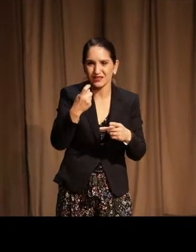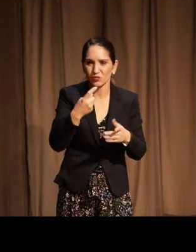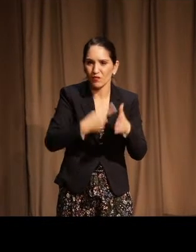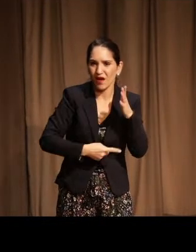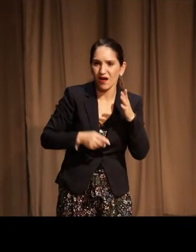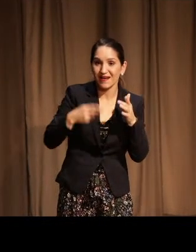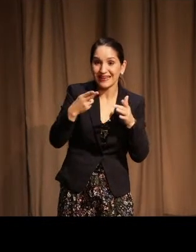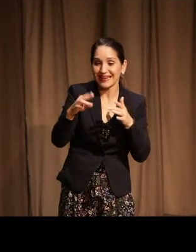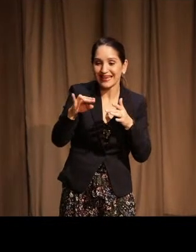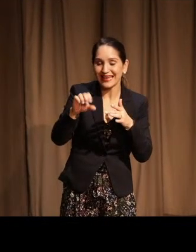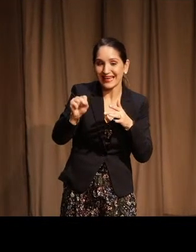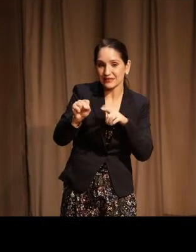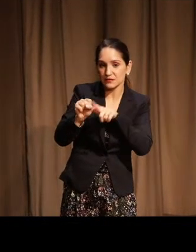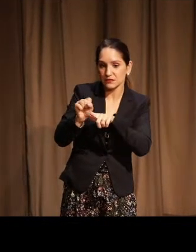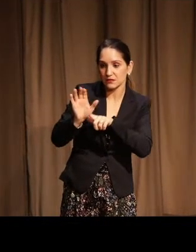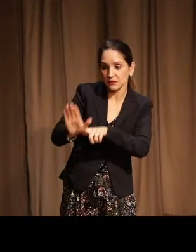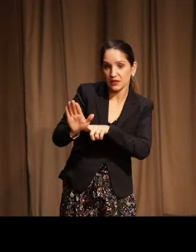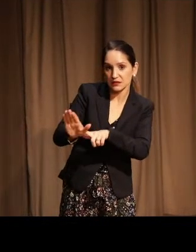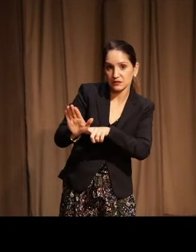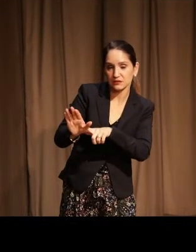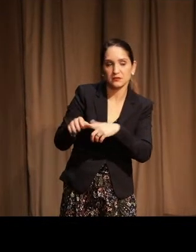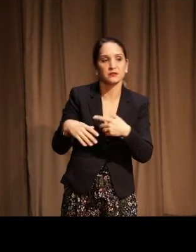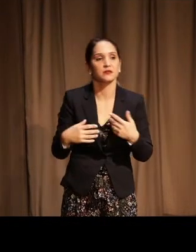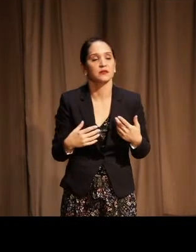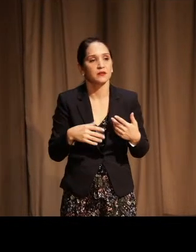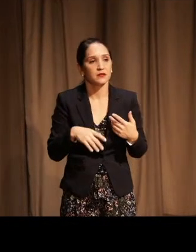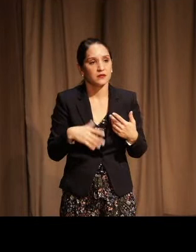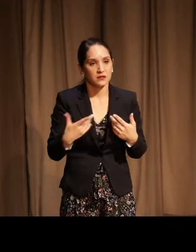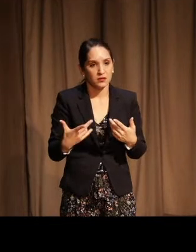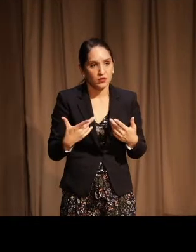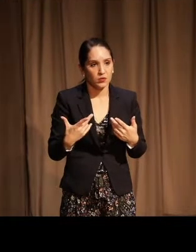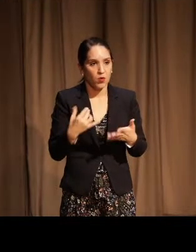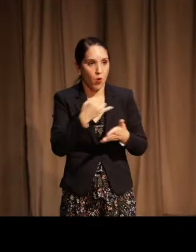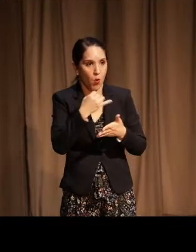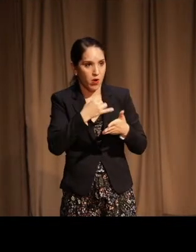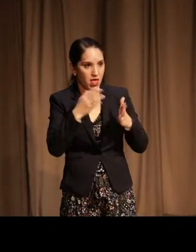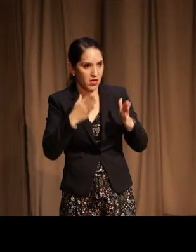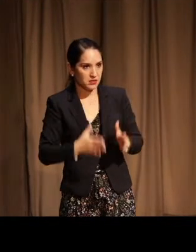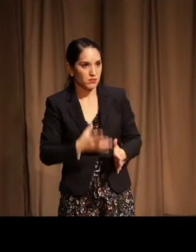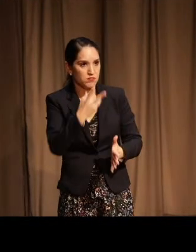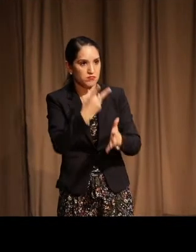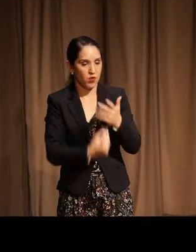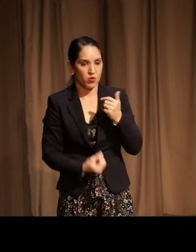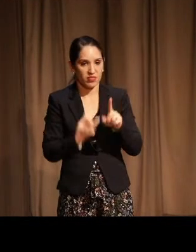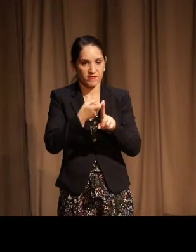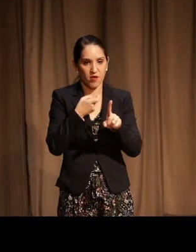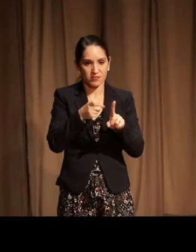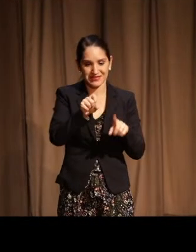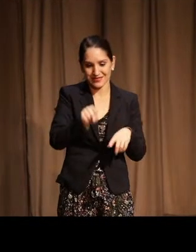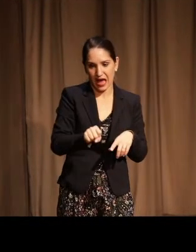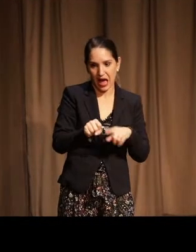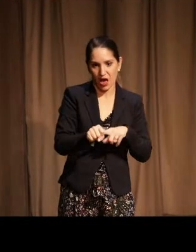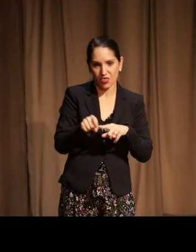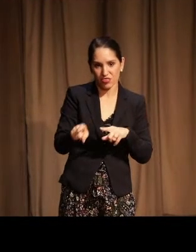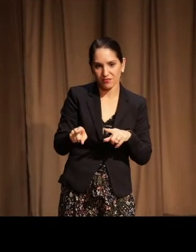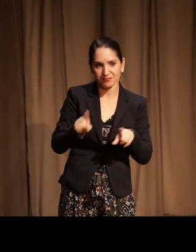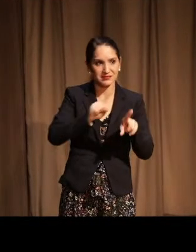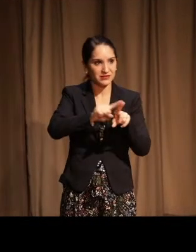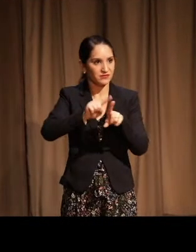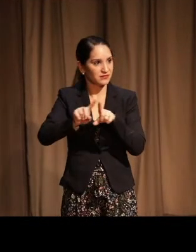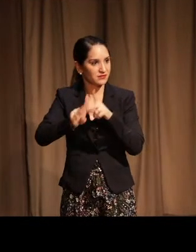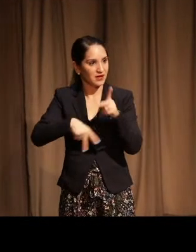dreams? And as an artist from Global South, I believe we have another kind of